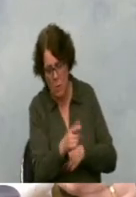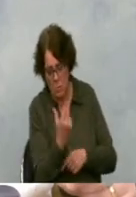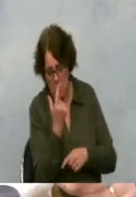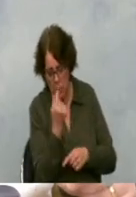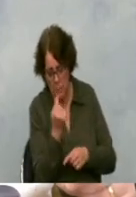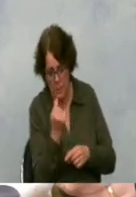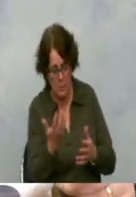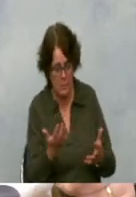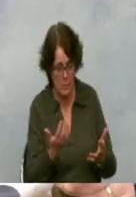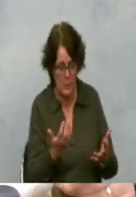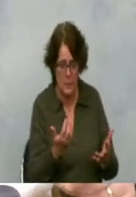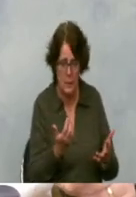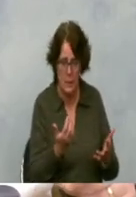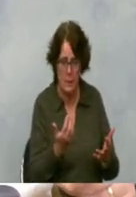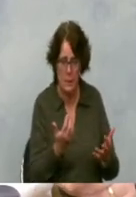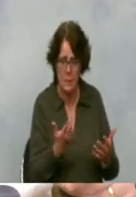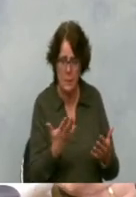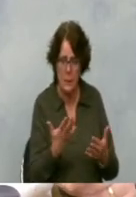See, around